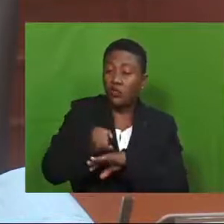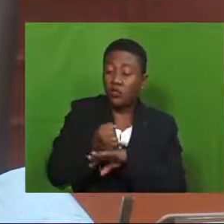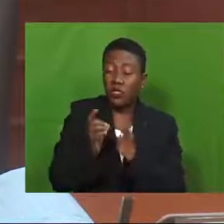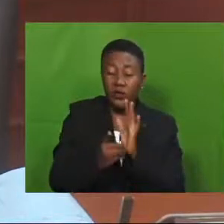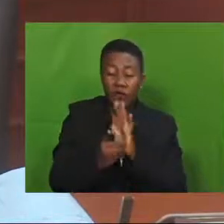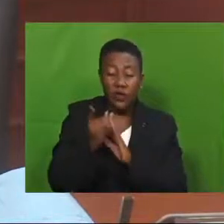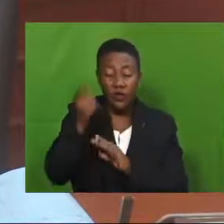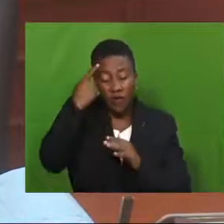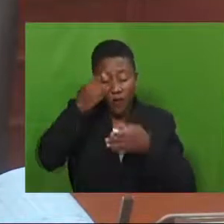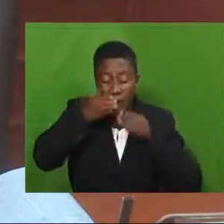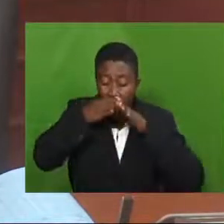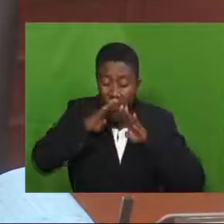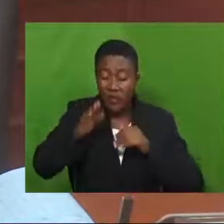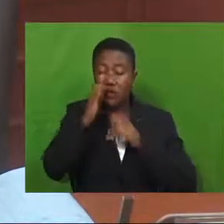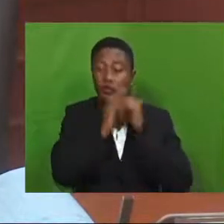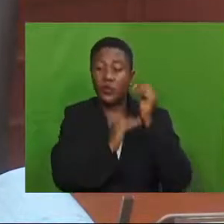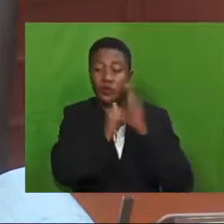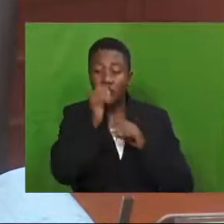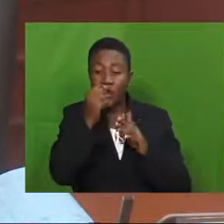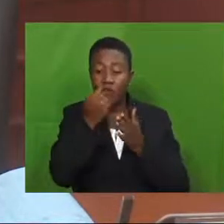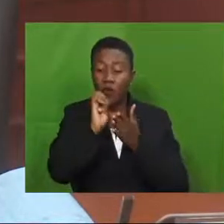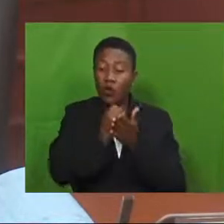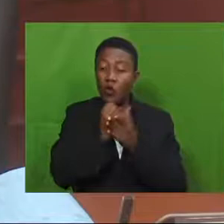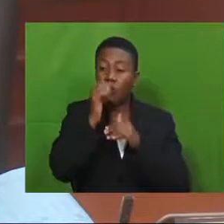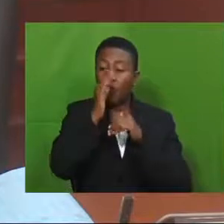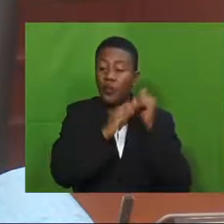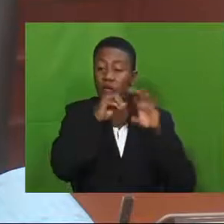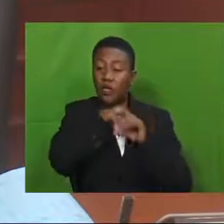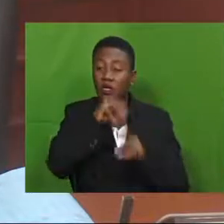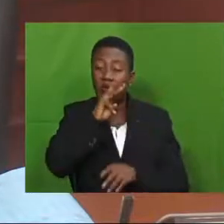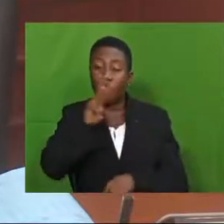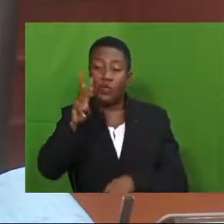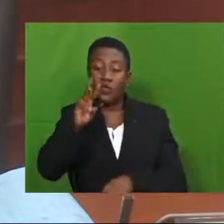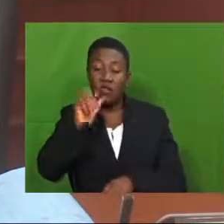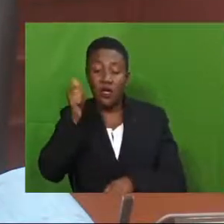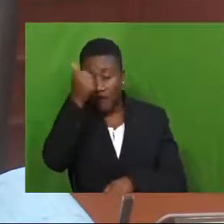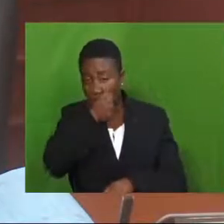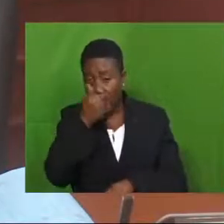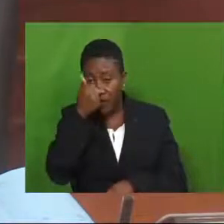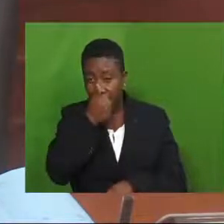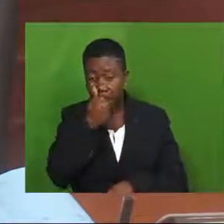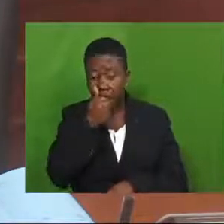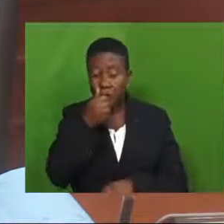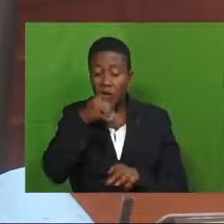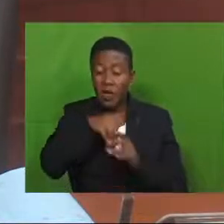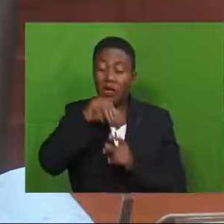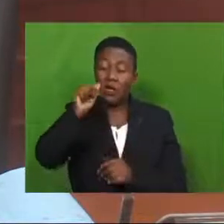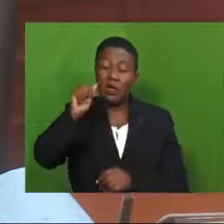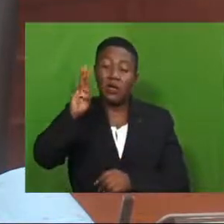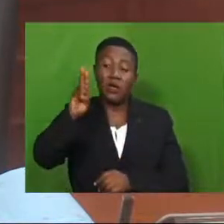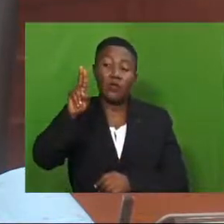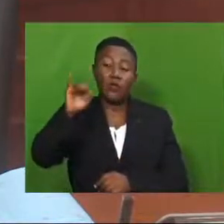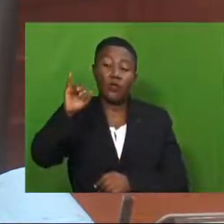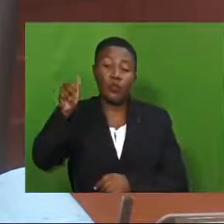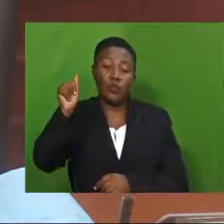peace building for the Economic Community of West African States, ECOWAS, in Abuja from 2005